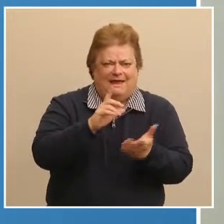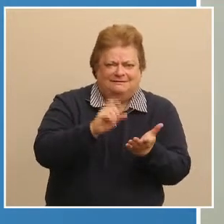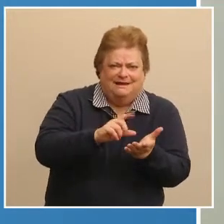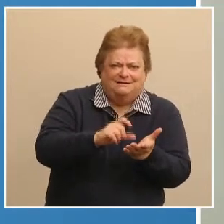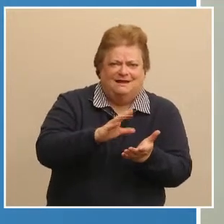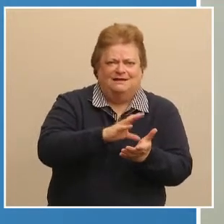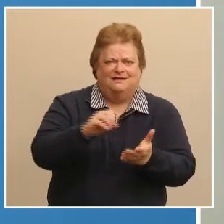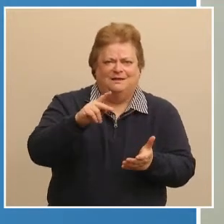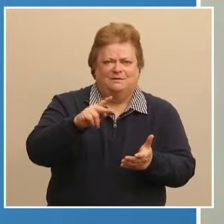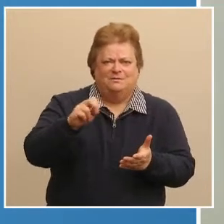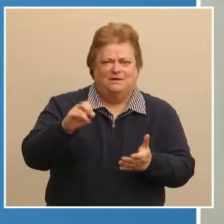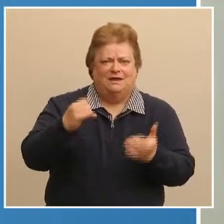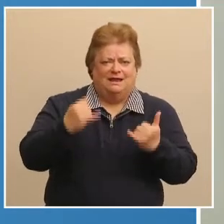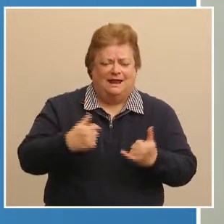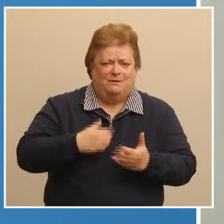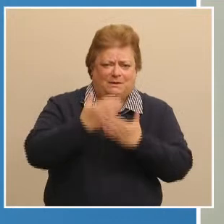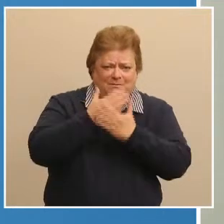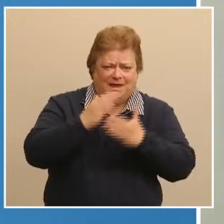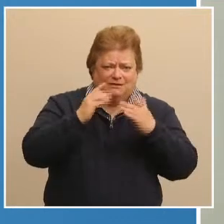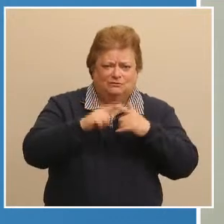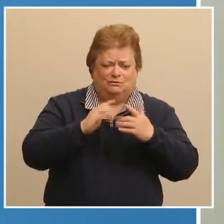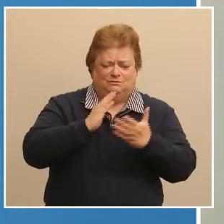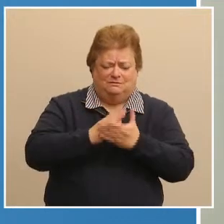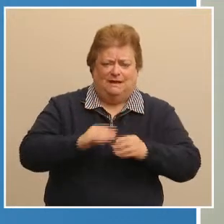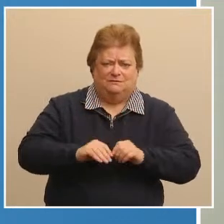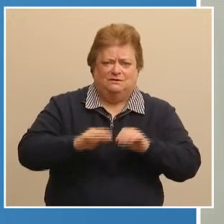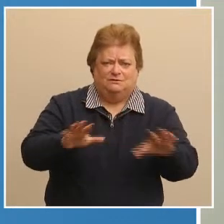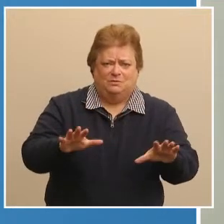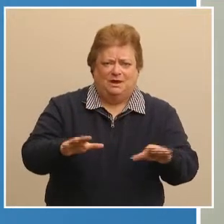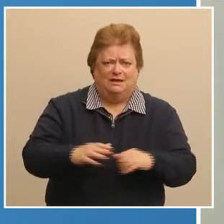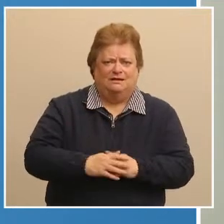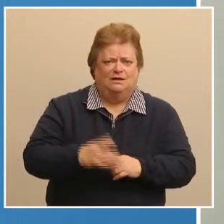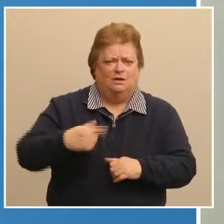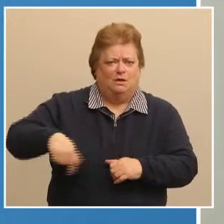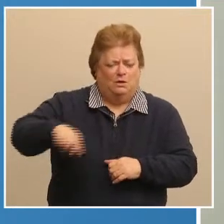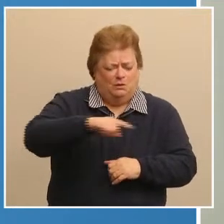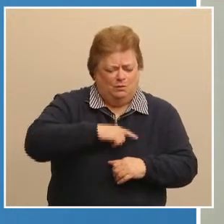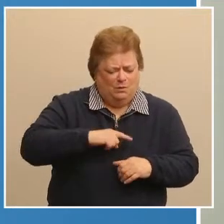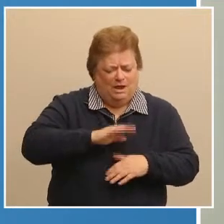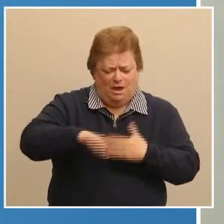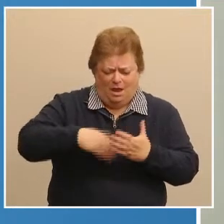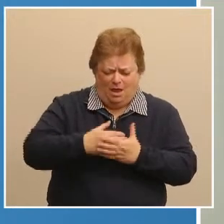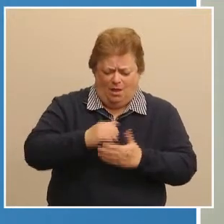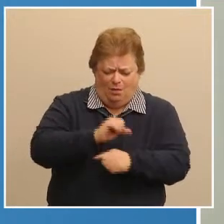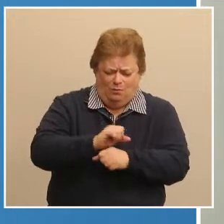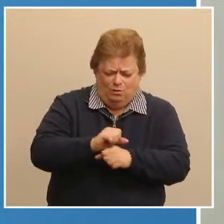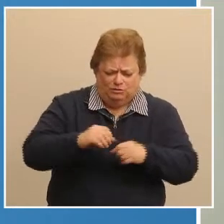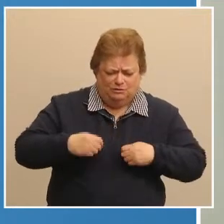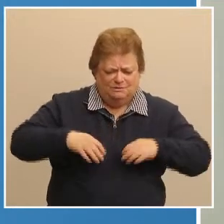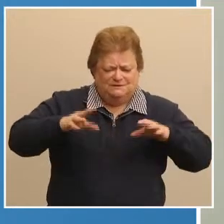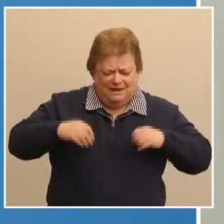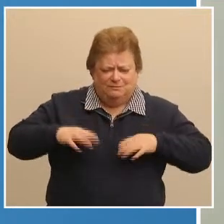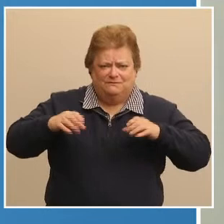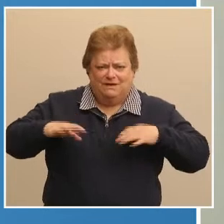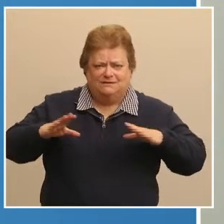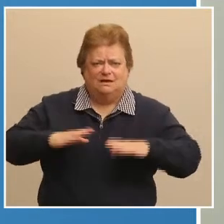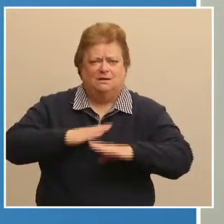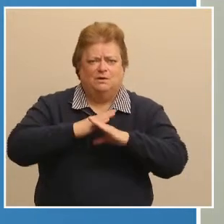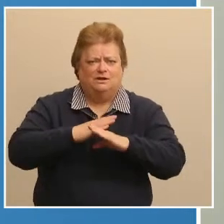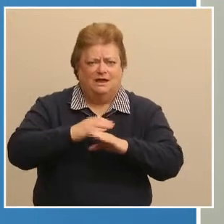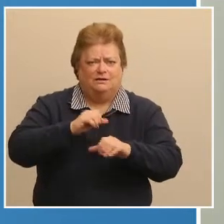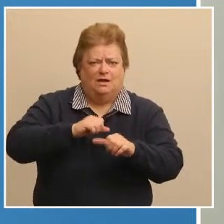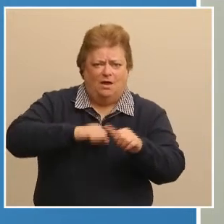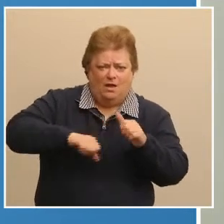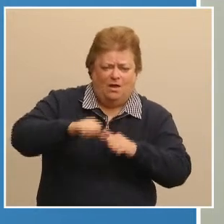masked up to slow the spread. Our individual and collective sacrifices protected us and prevented many, but not